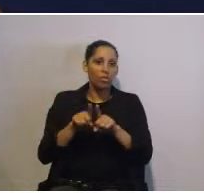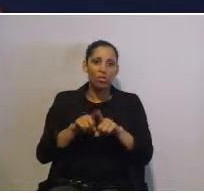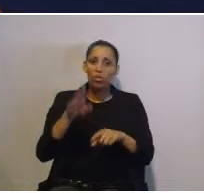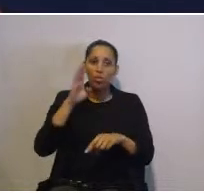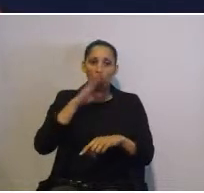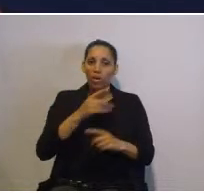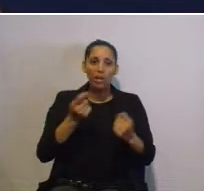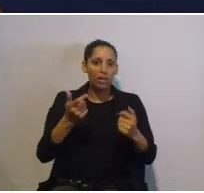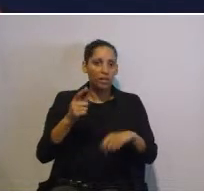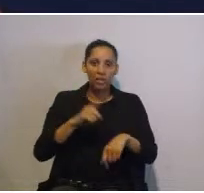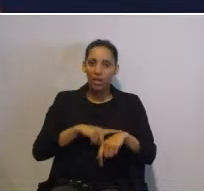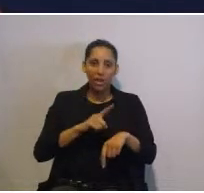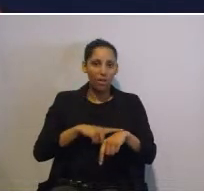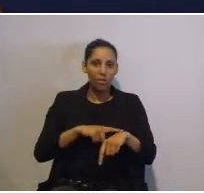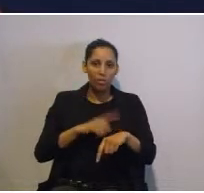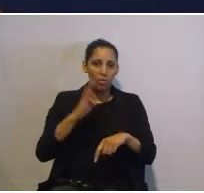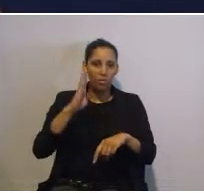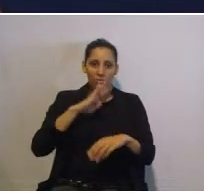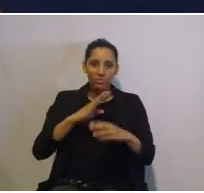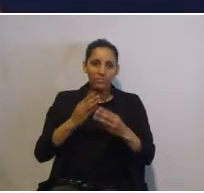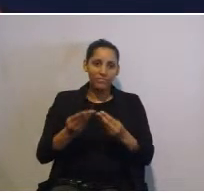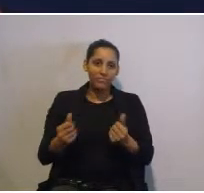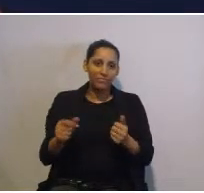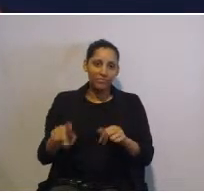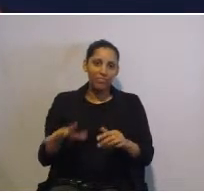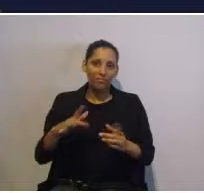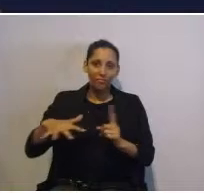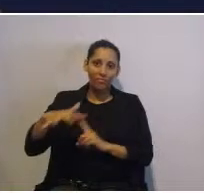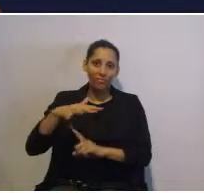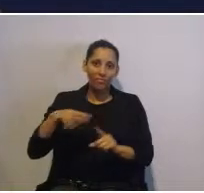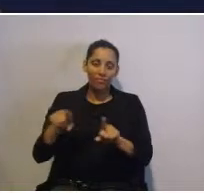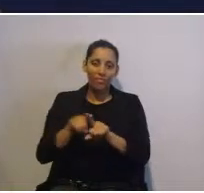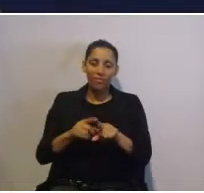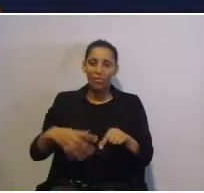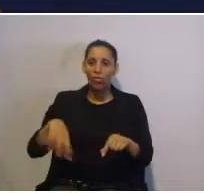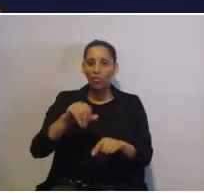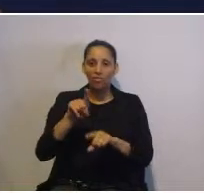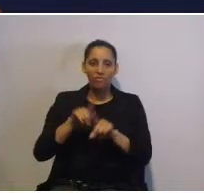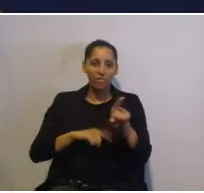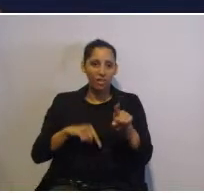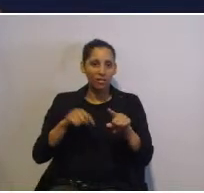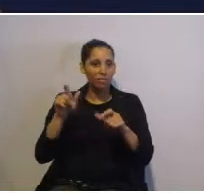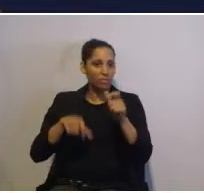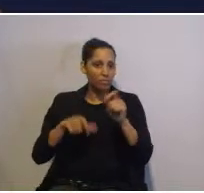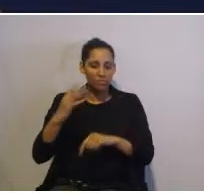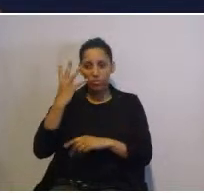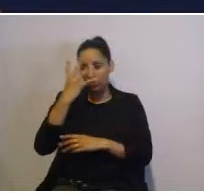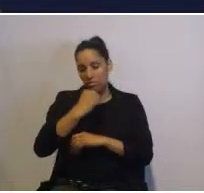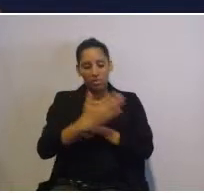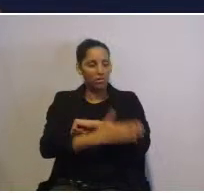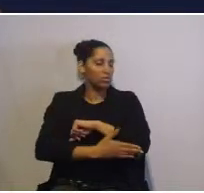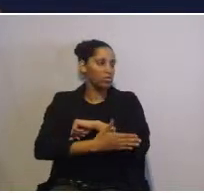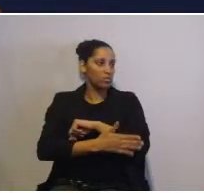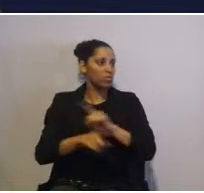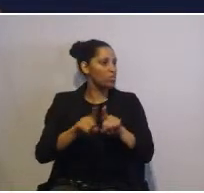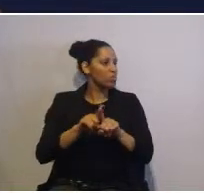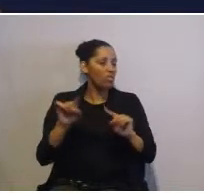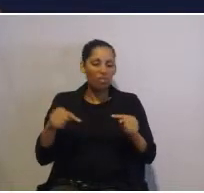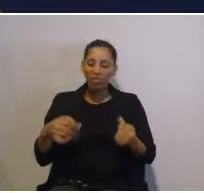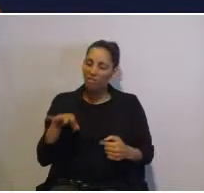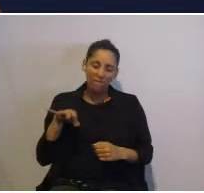fix this situation. You all have failed the citizens of this beautiful country. It's become unaffordable.